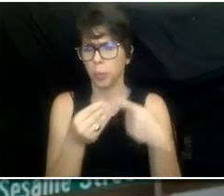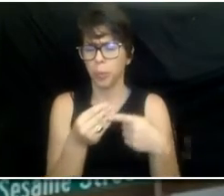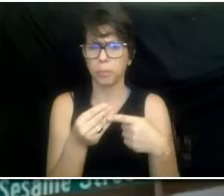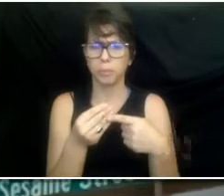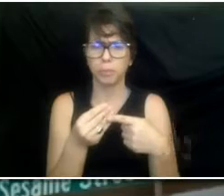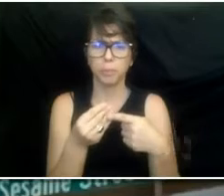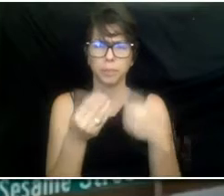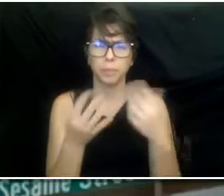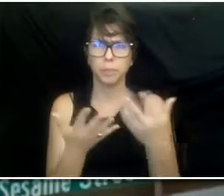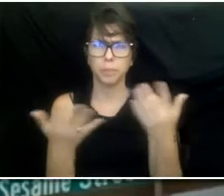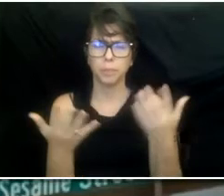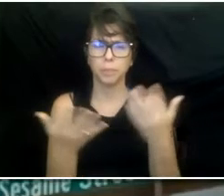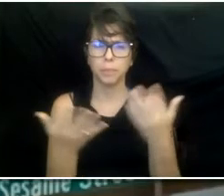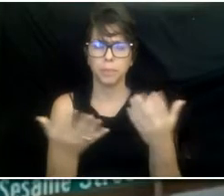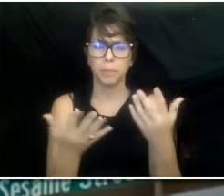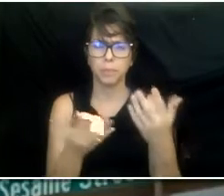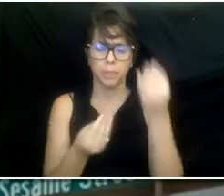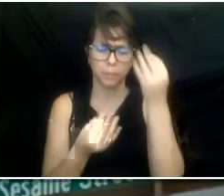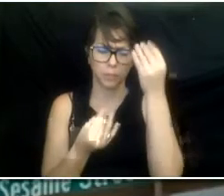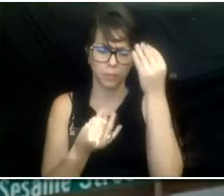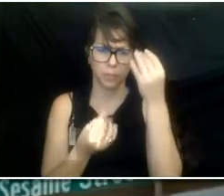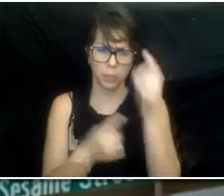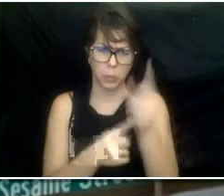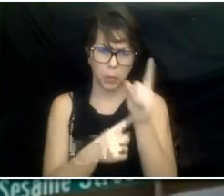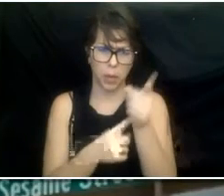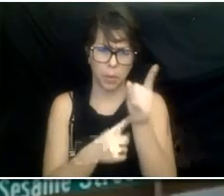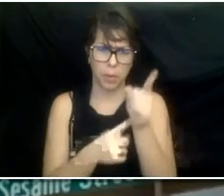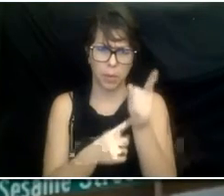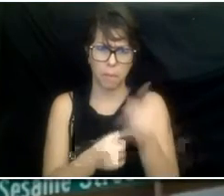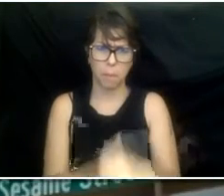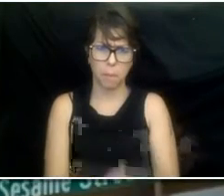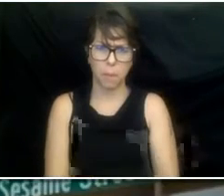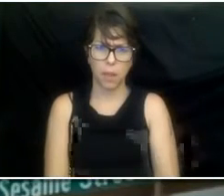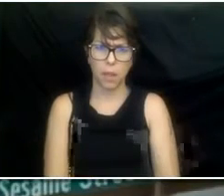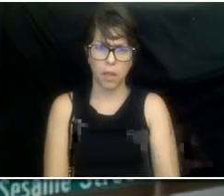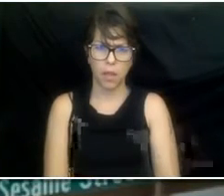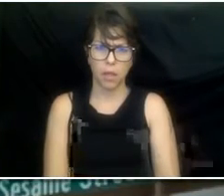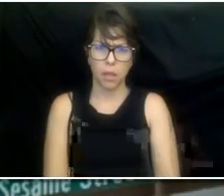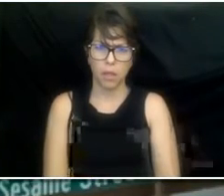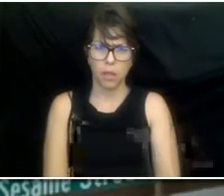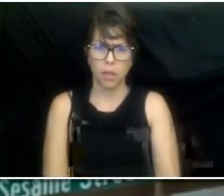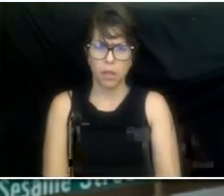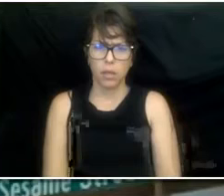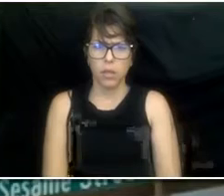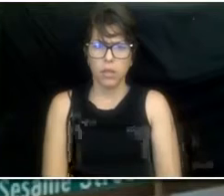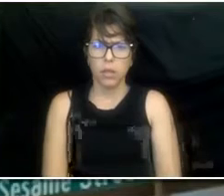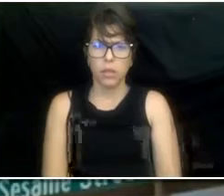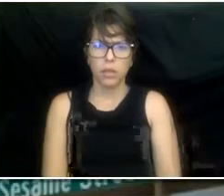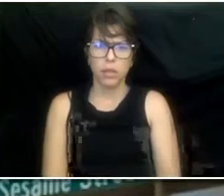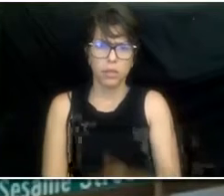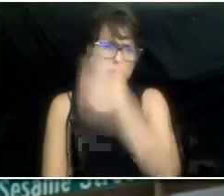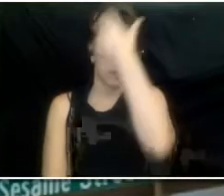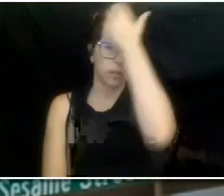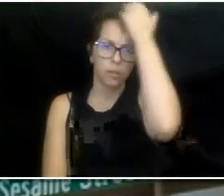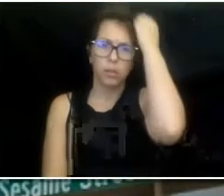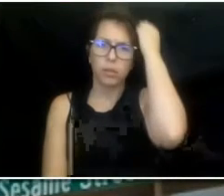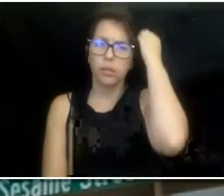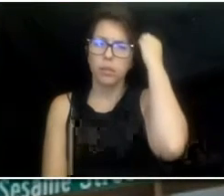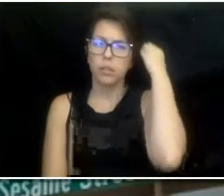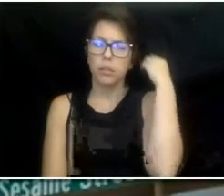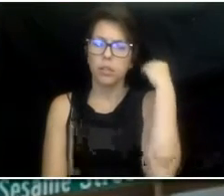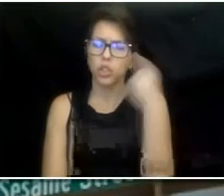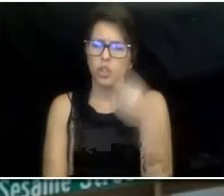is exactly it sounds like it took until um April 7th to get the first